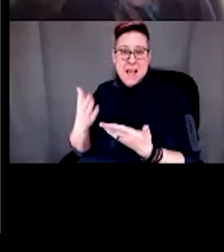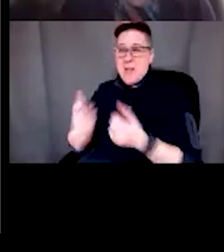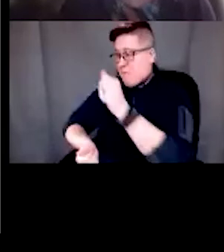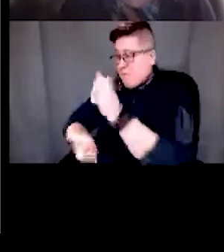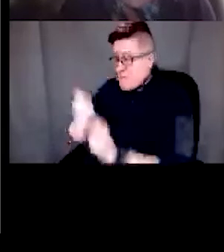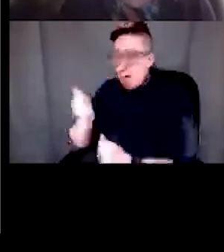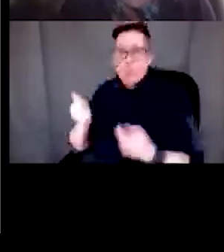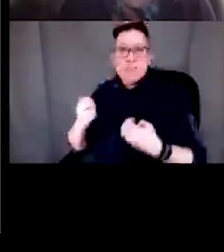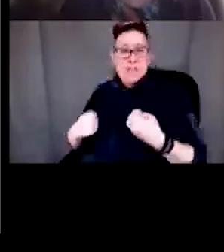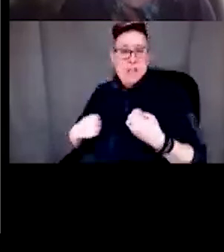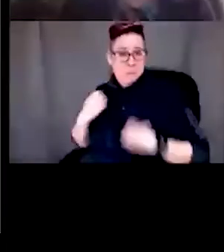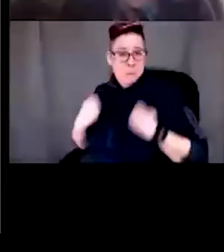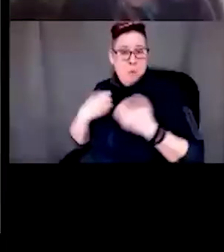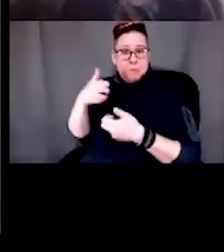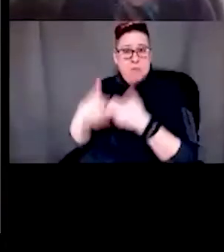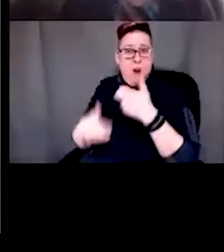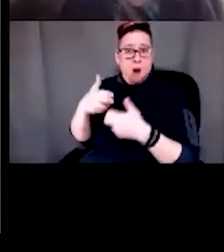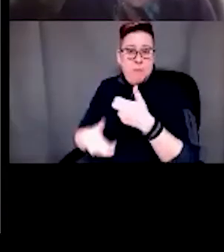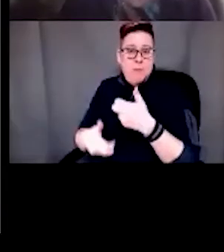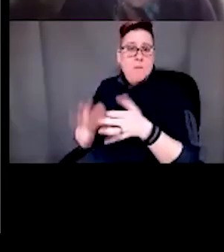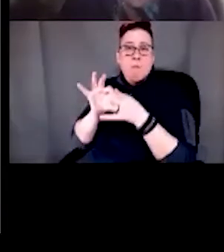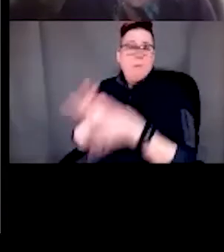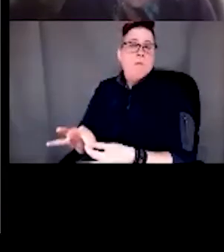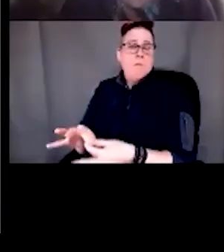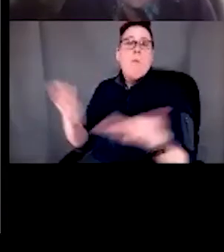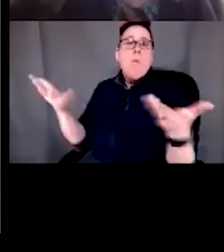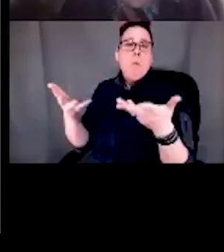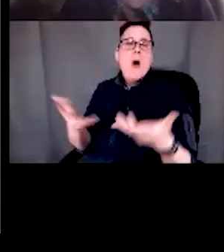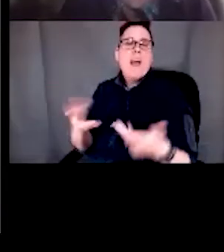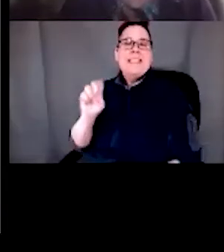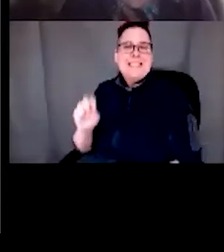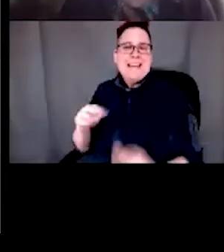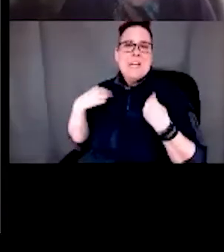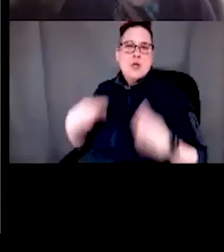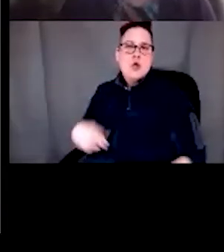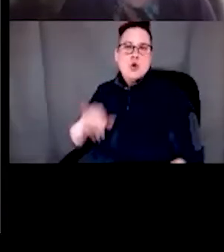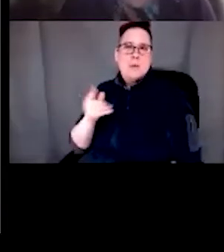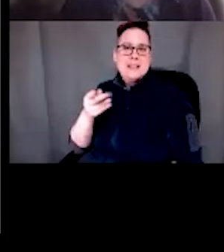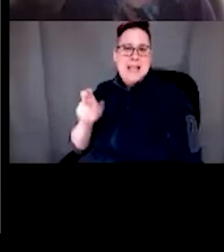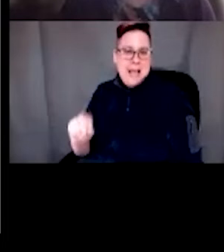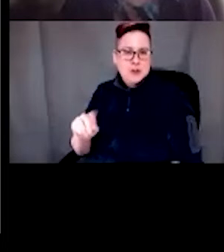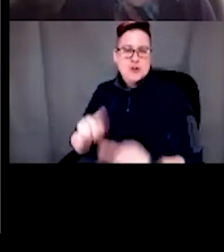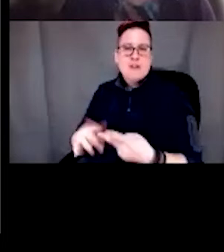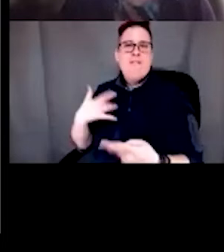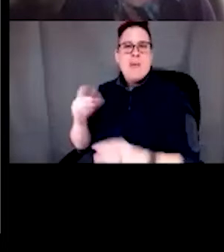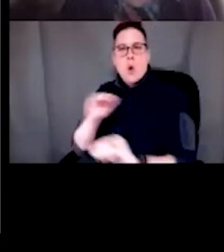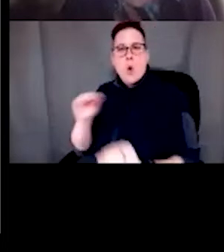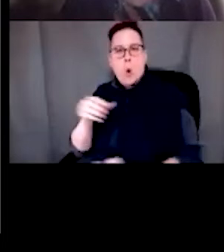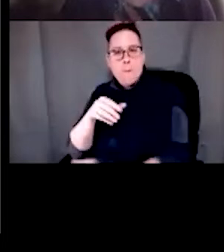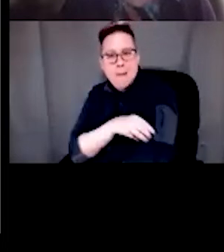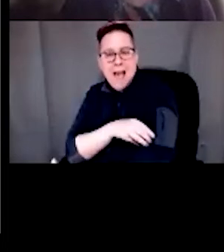most emotional disturbances are a result of dehumanization, powerlessness,